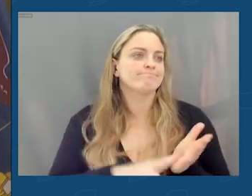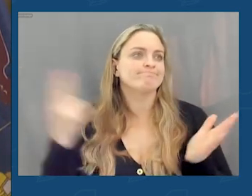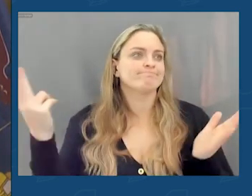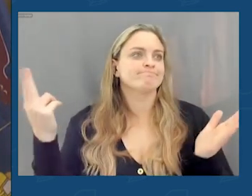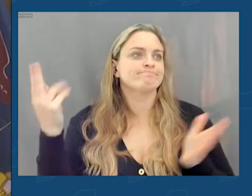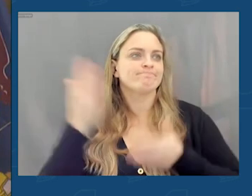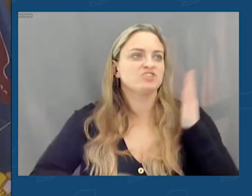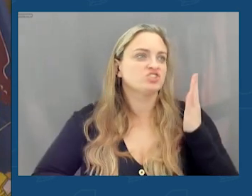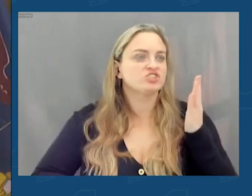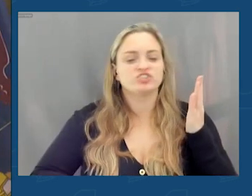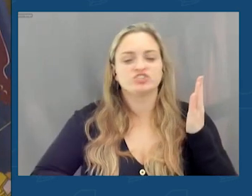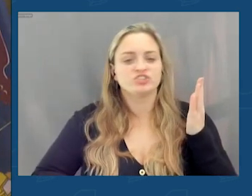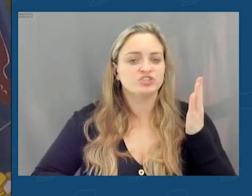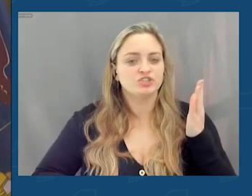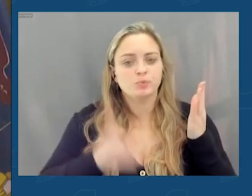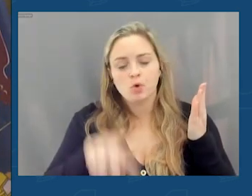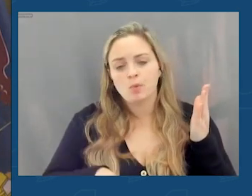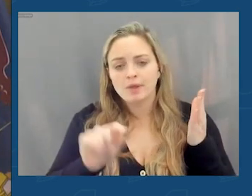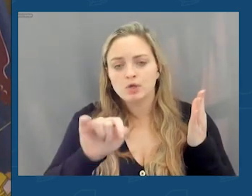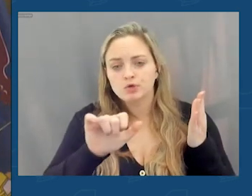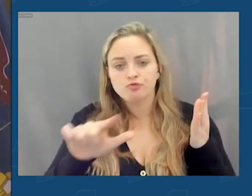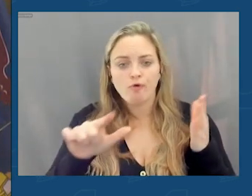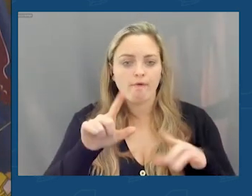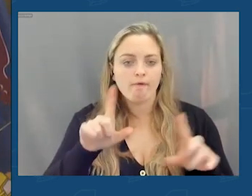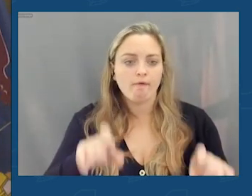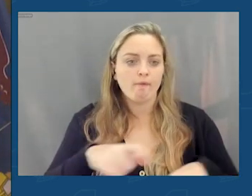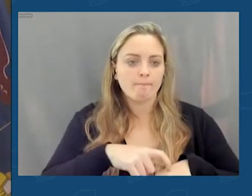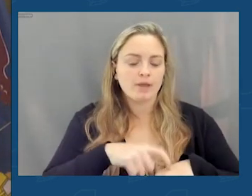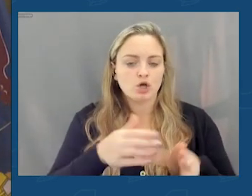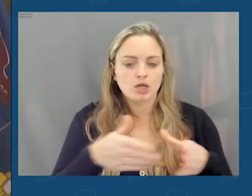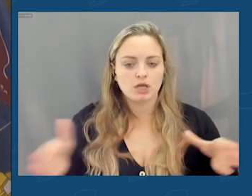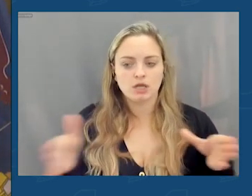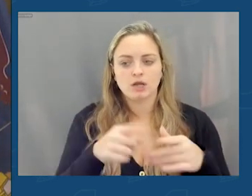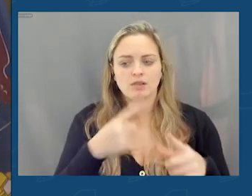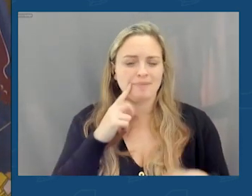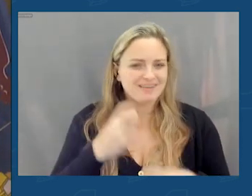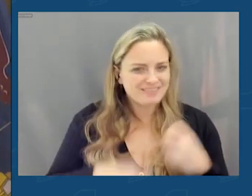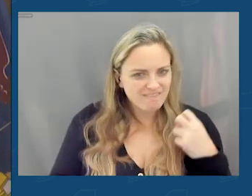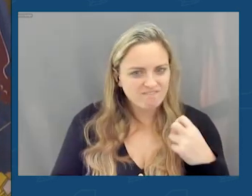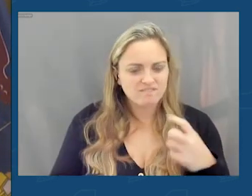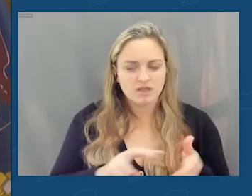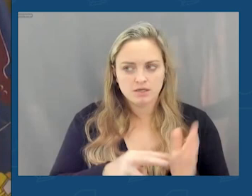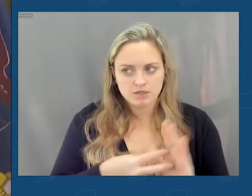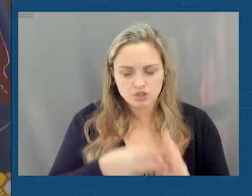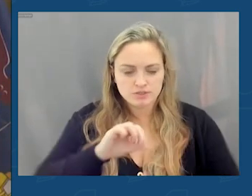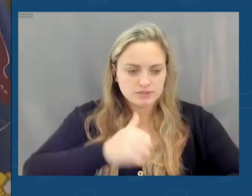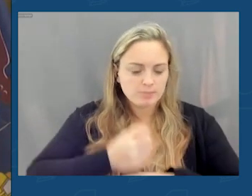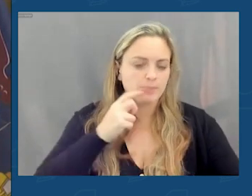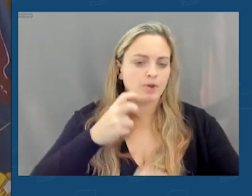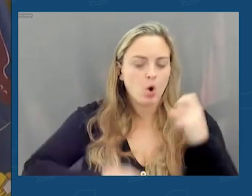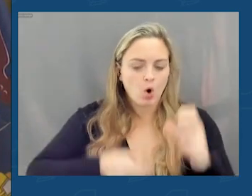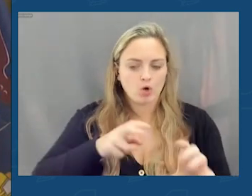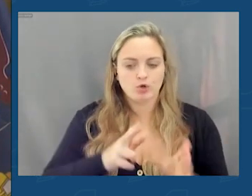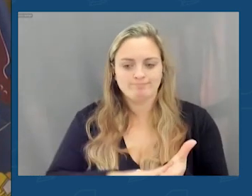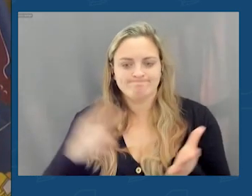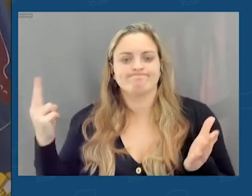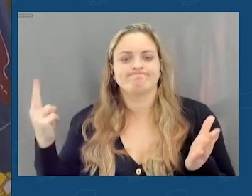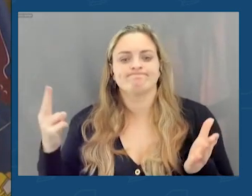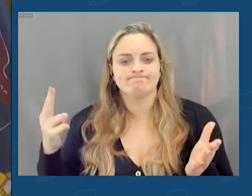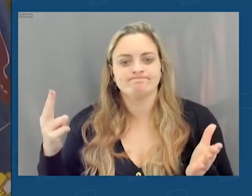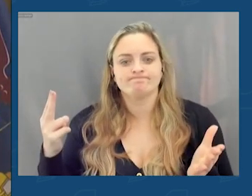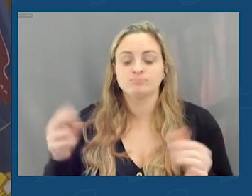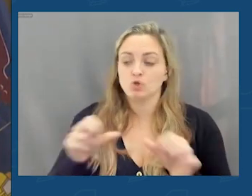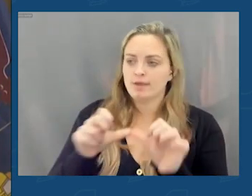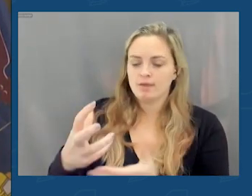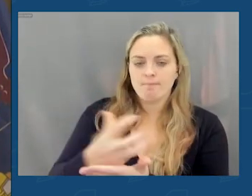be a trial period. I want the trial to end, but they make it so hard, right? It's intentionally designed to be hard so the money keeps going to them and out of your